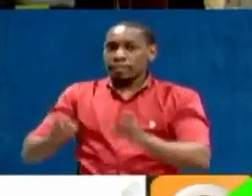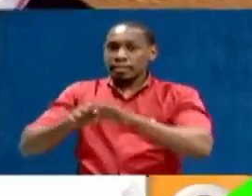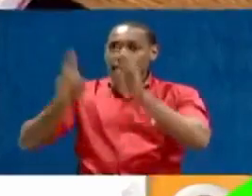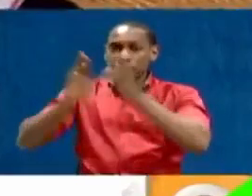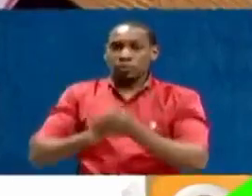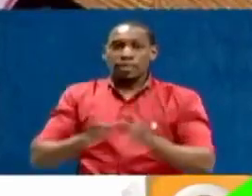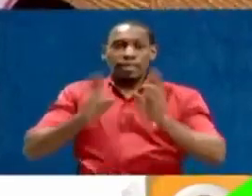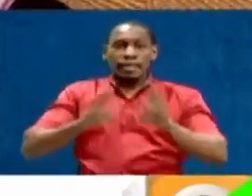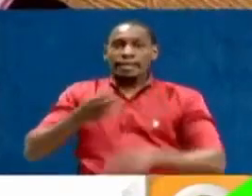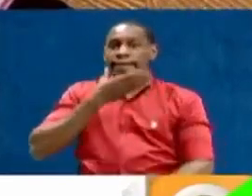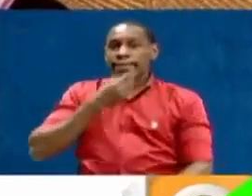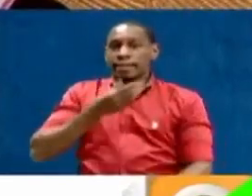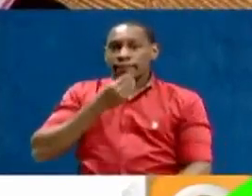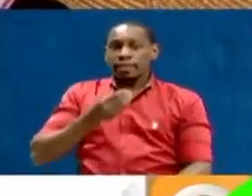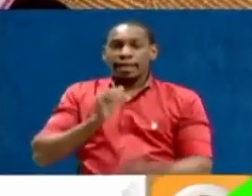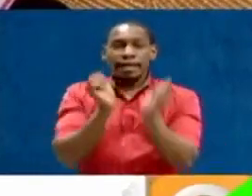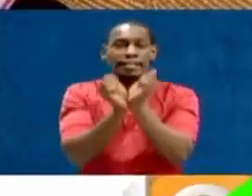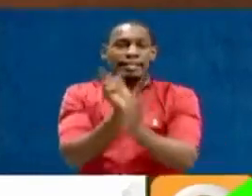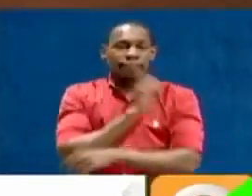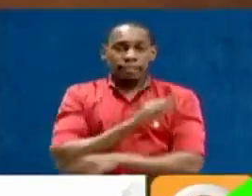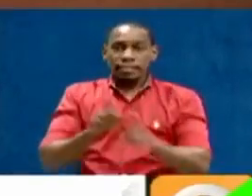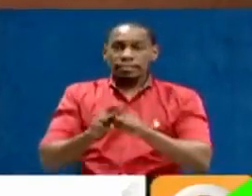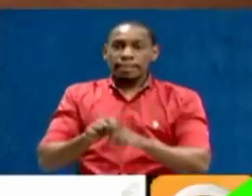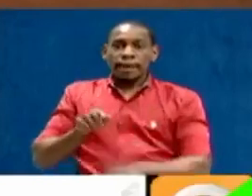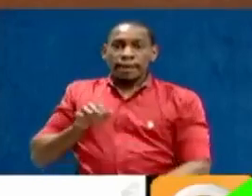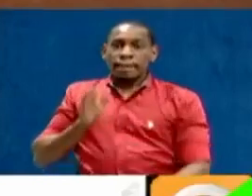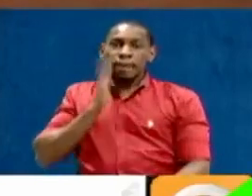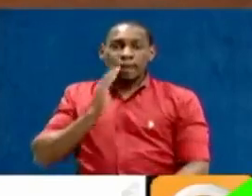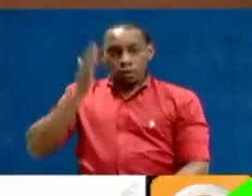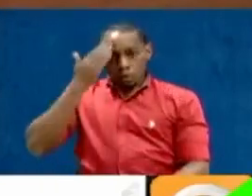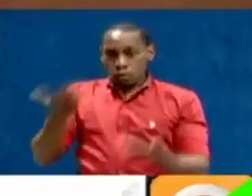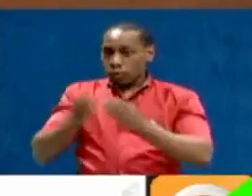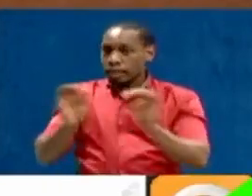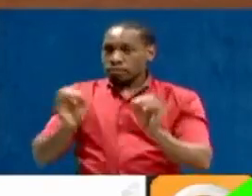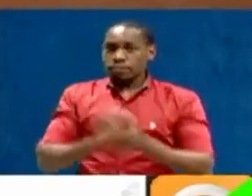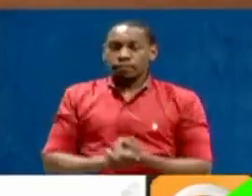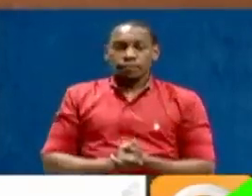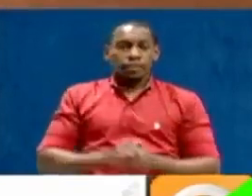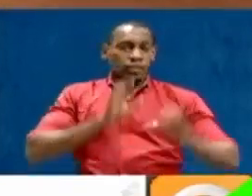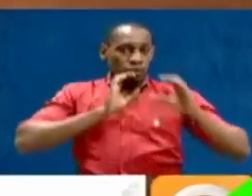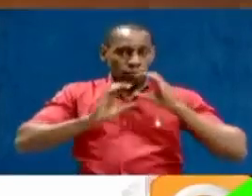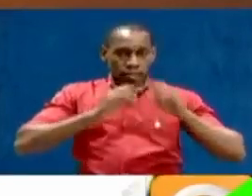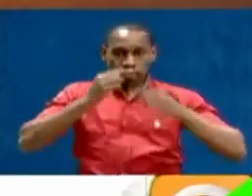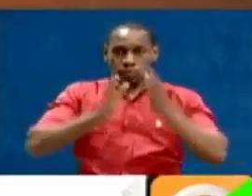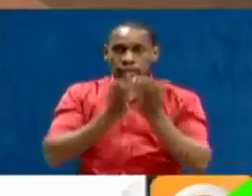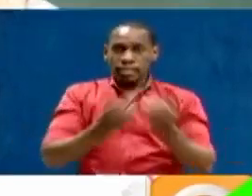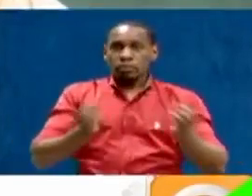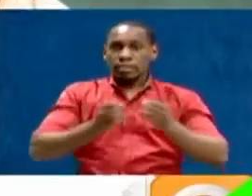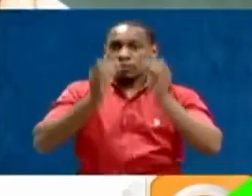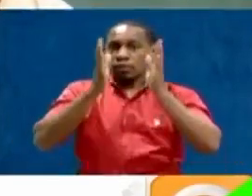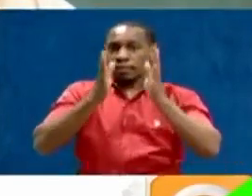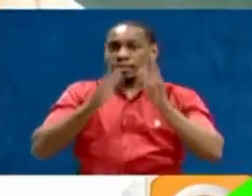hilo, kwani tayari baba mzazi alikuwa amekamatwa na mama watoto hawa hajulikani aliko. I'm in communication with the children's